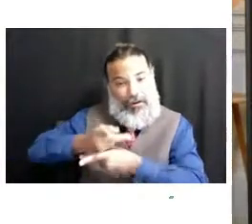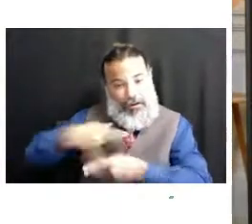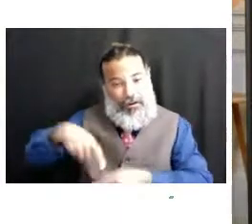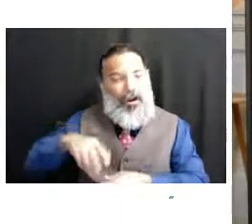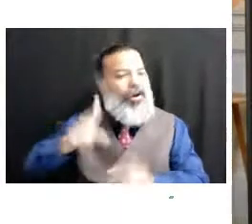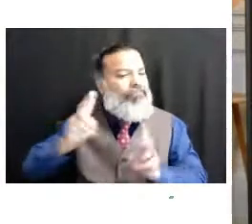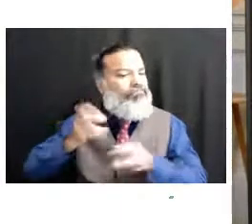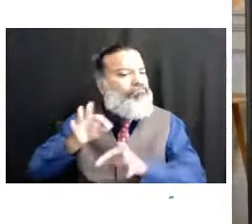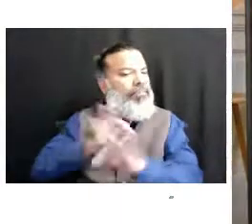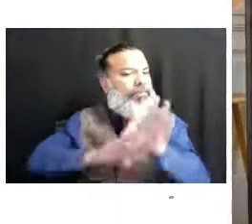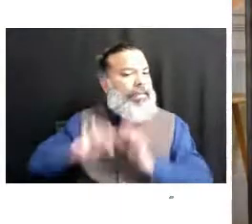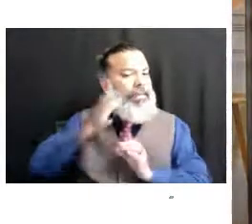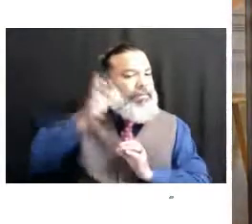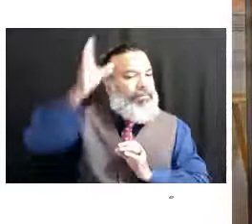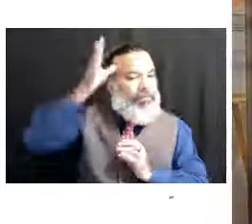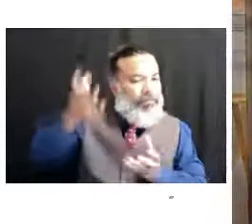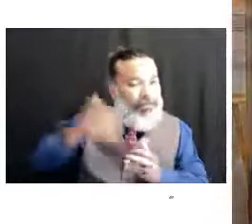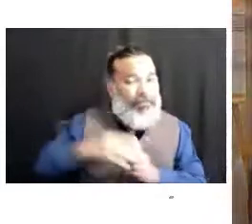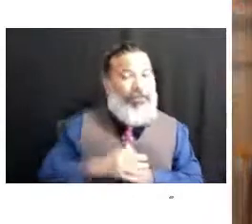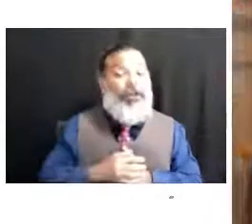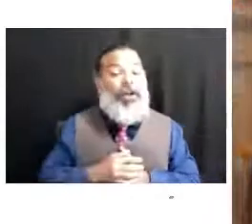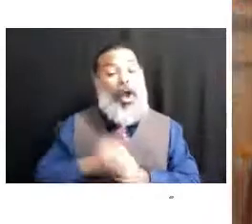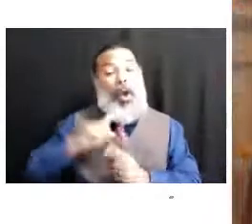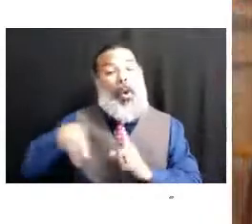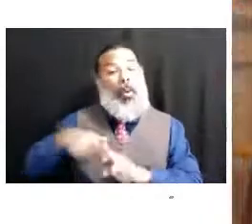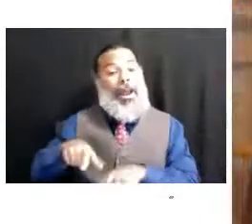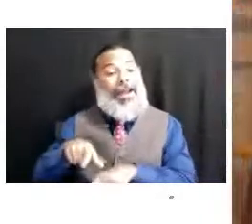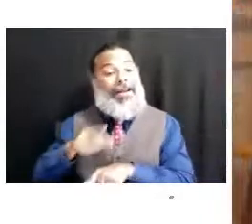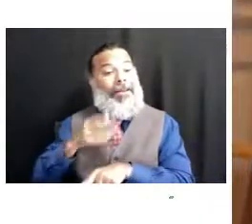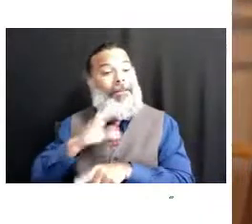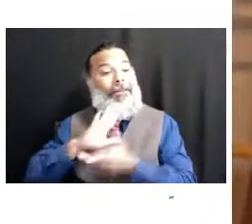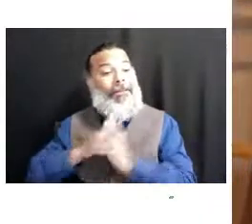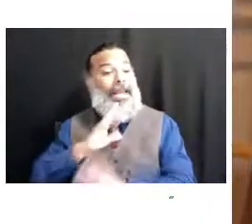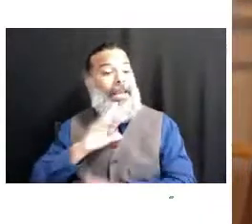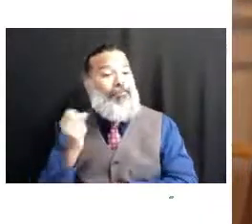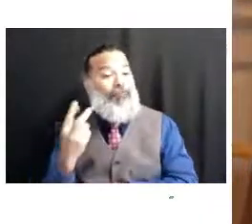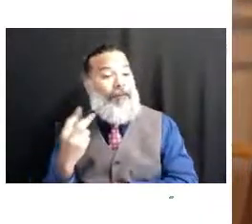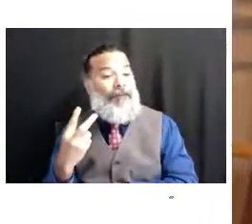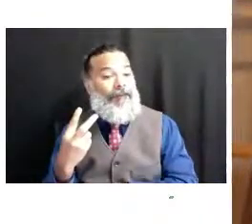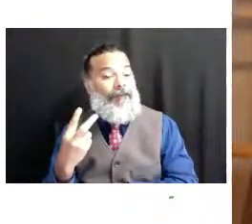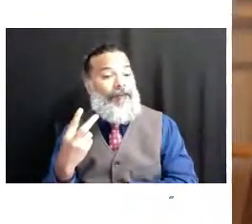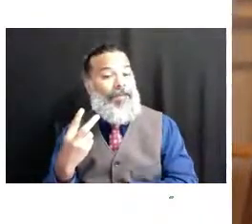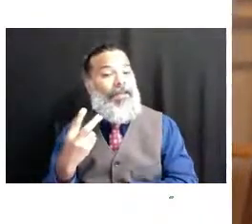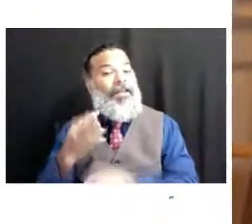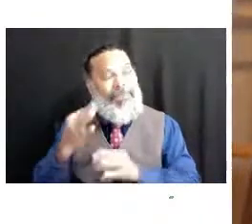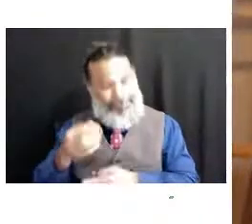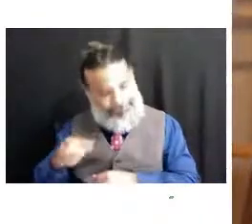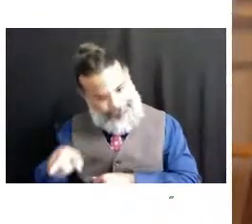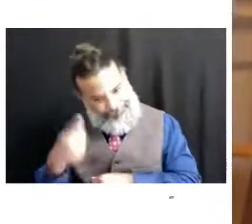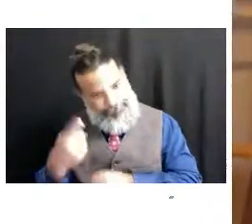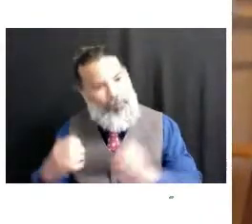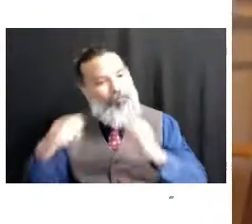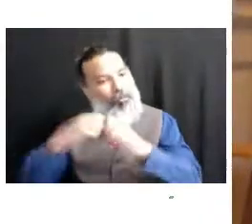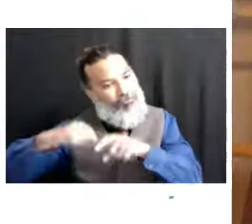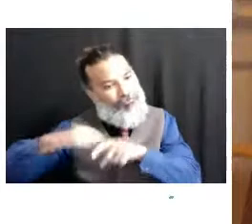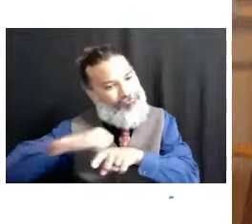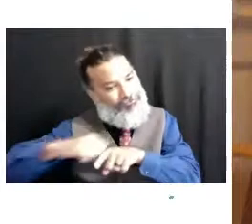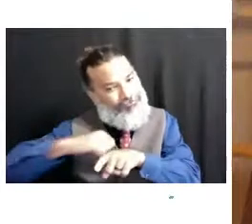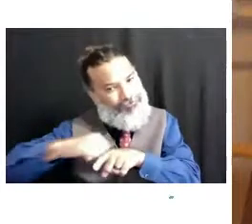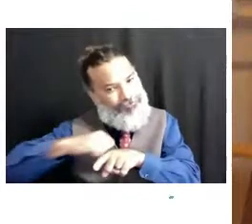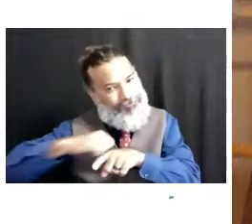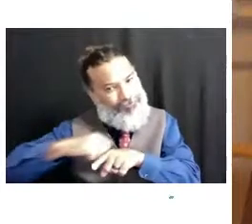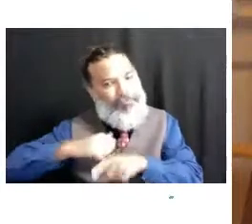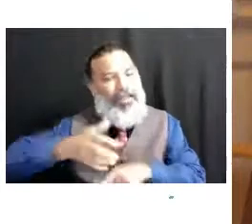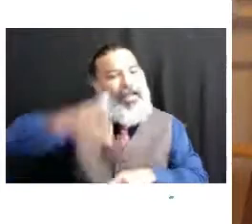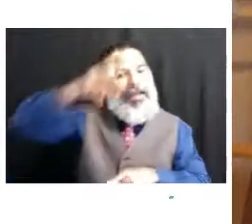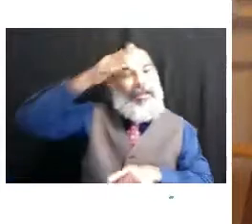surrogates. When he was 12, it was decided that he would go for further training. His